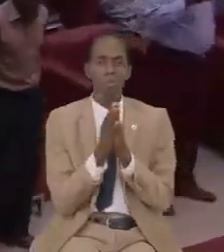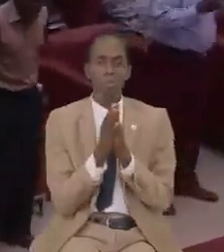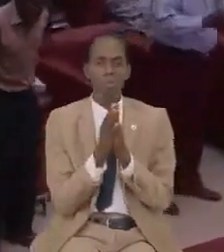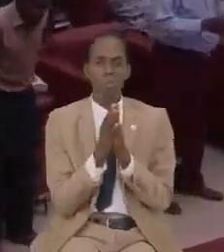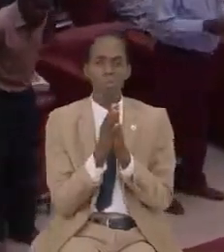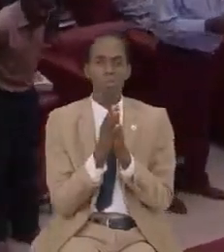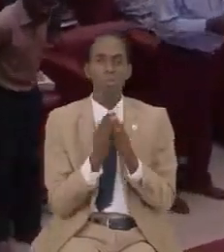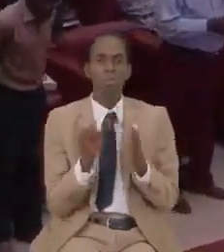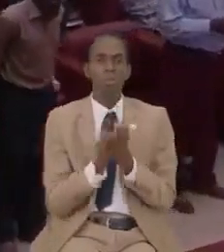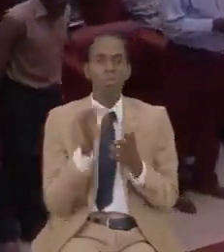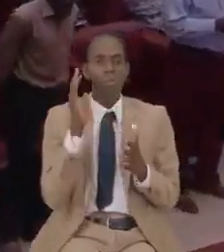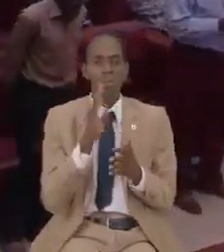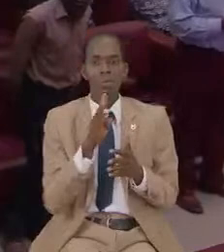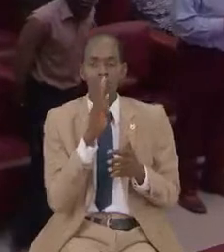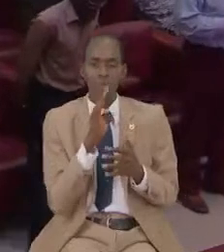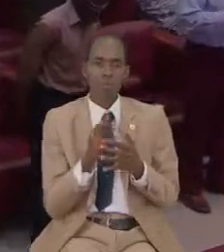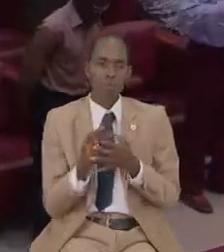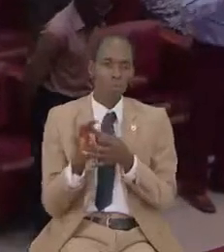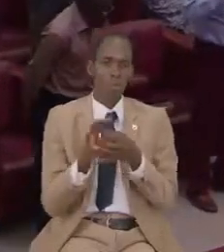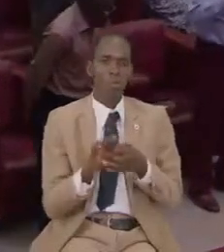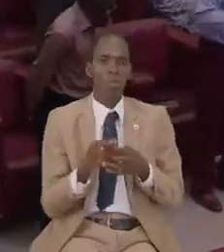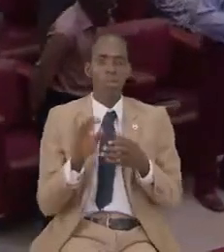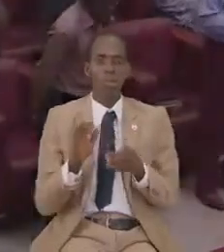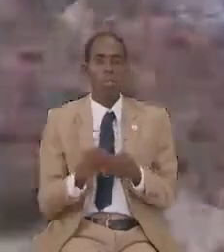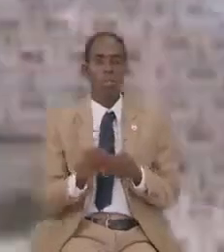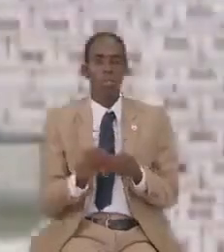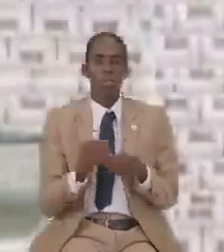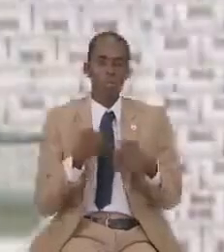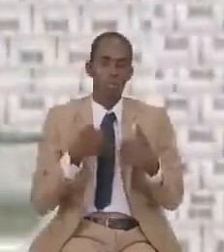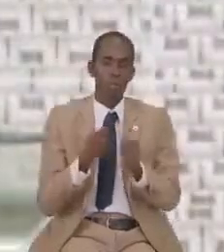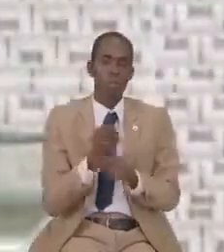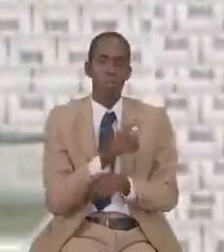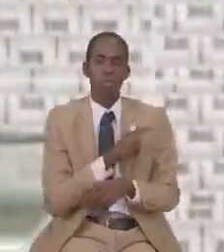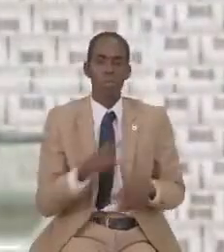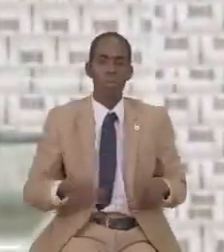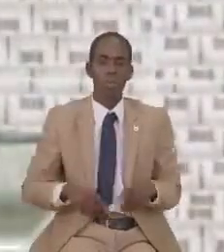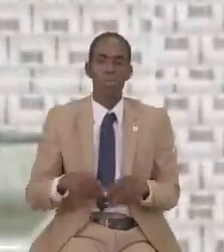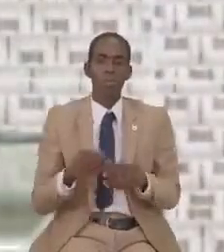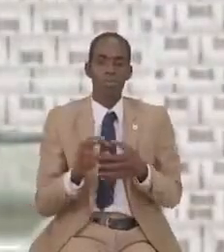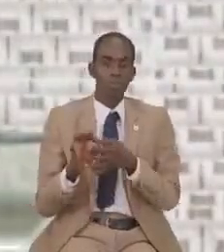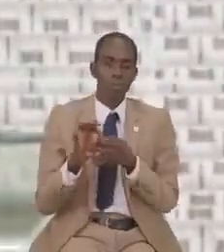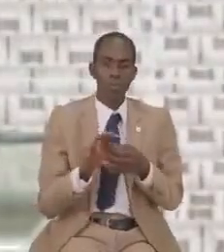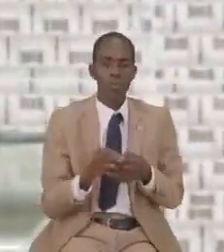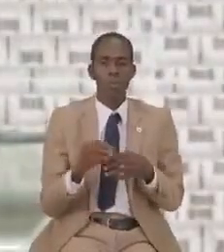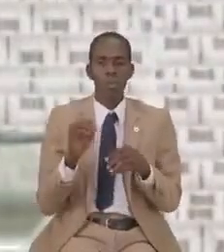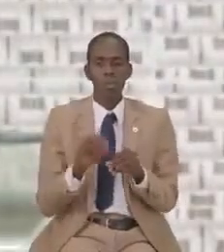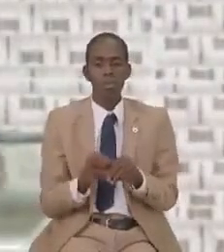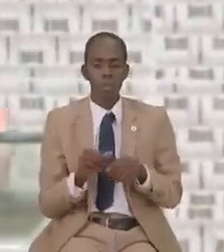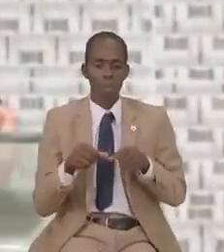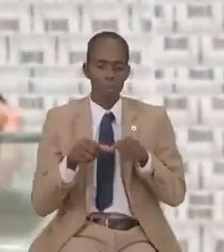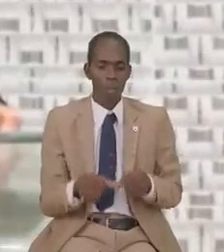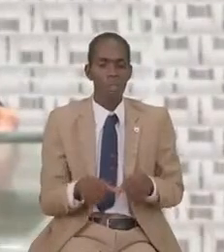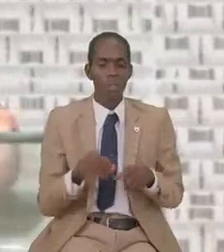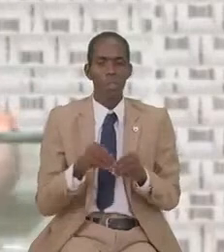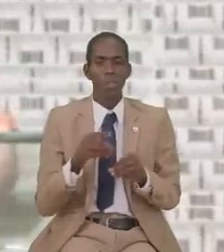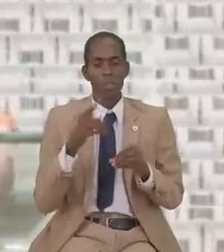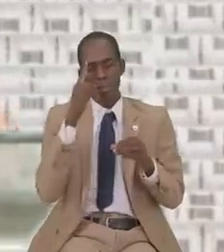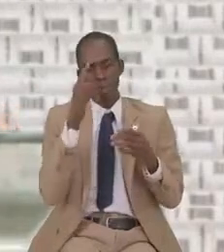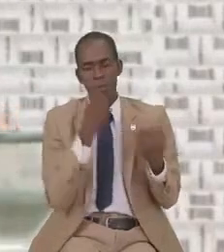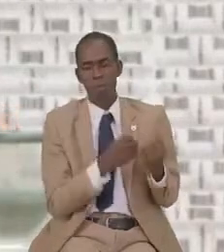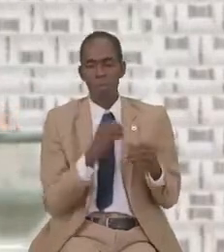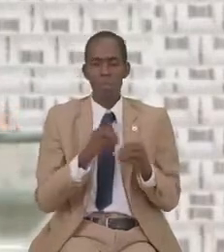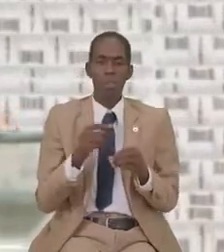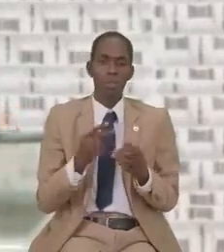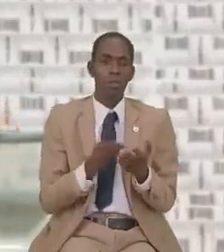Companion in following the Lord. In abiding in the faith, abiding in truth. And they